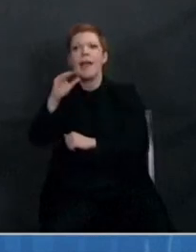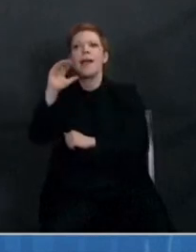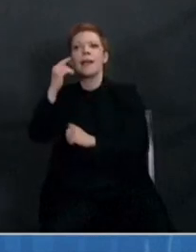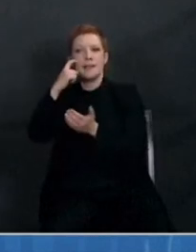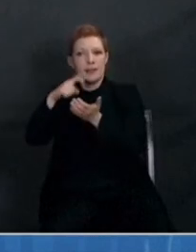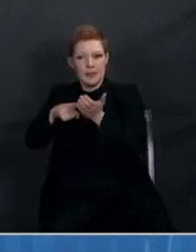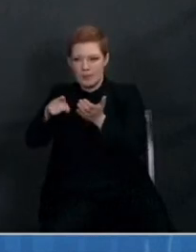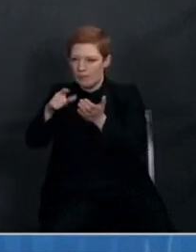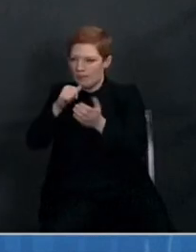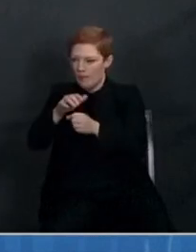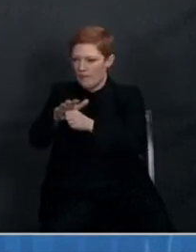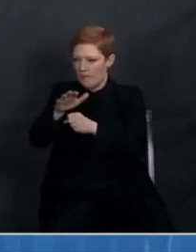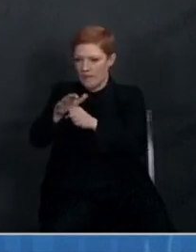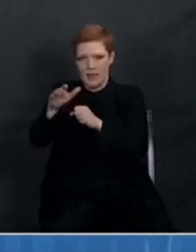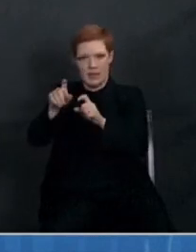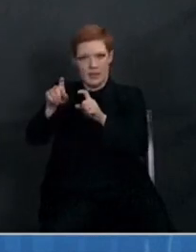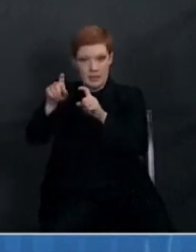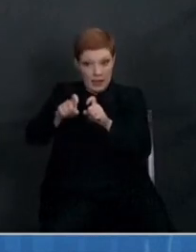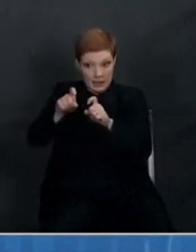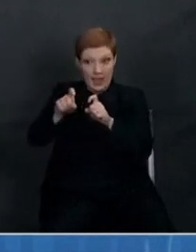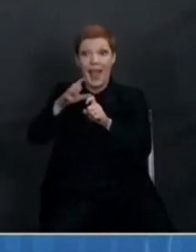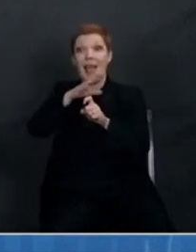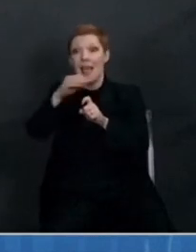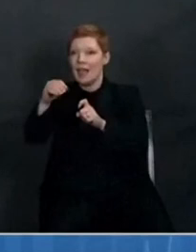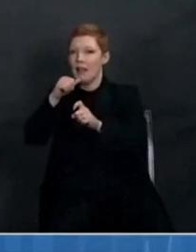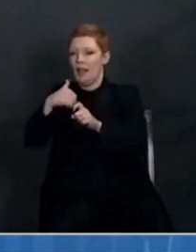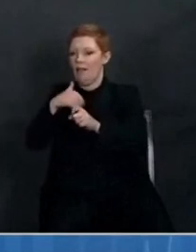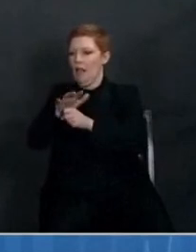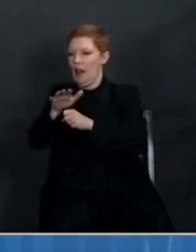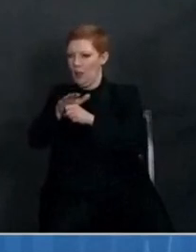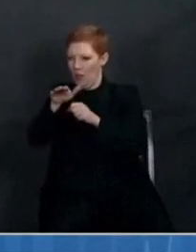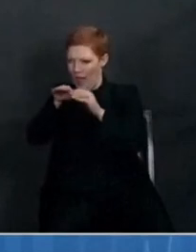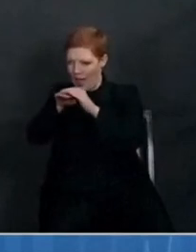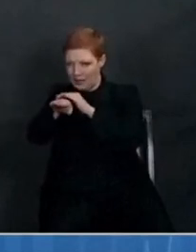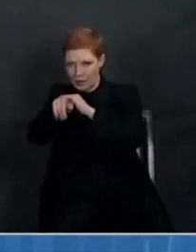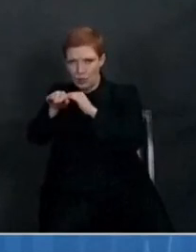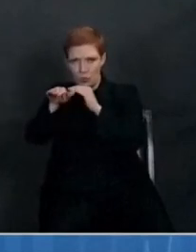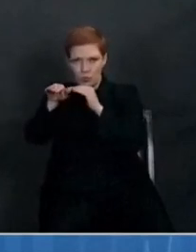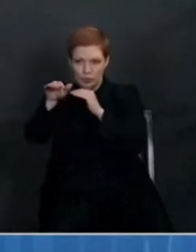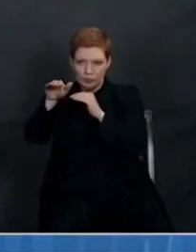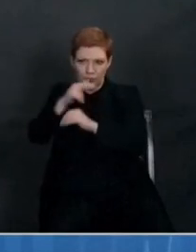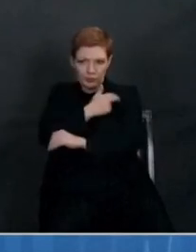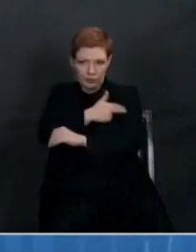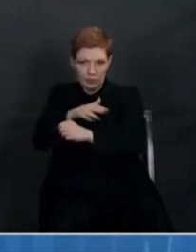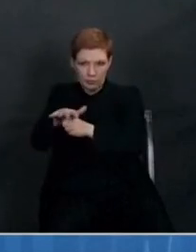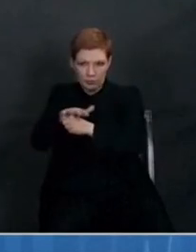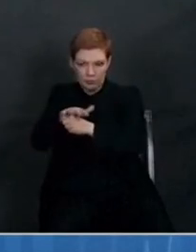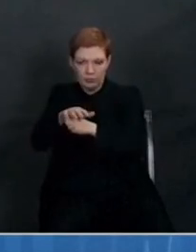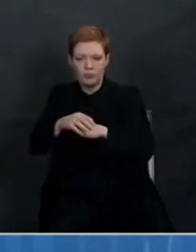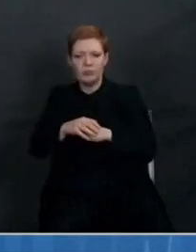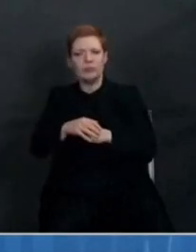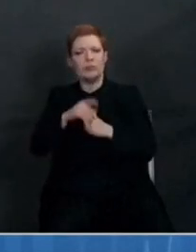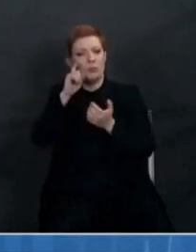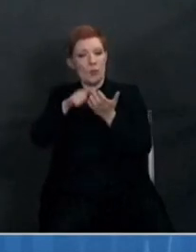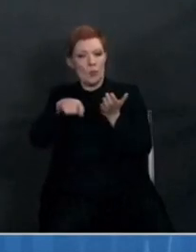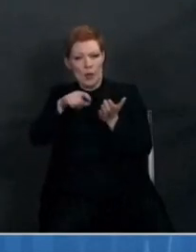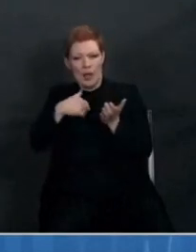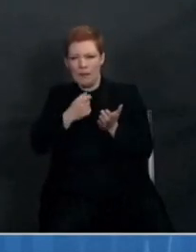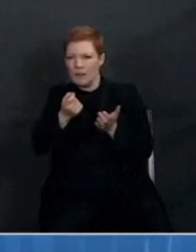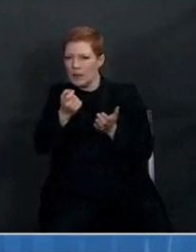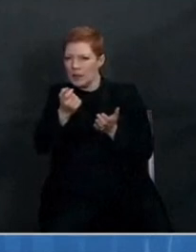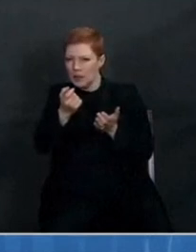testing in the first place. So in these groups, we are not capturing many people who have asymptomatic or mildly symptomatic infection. And